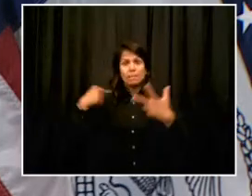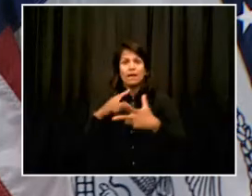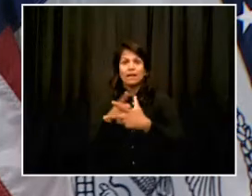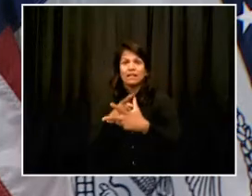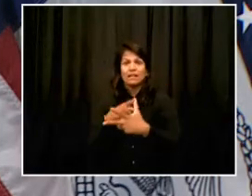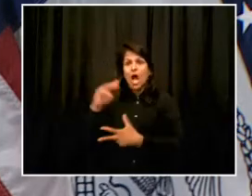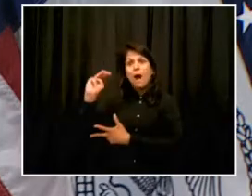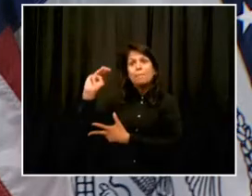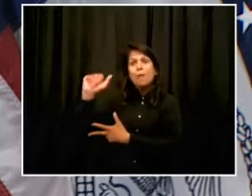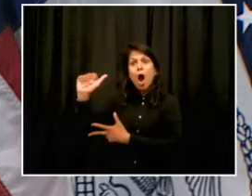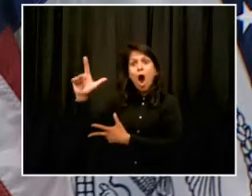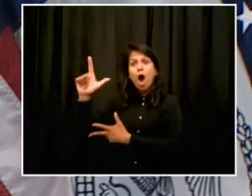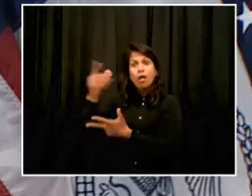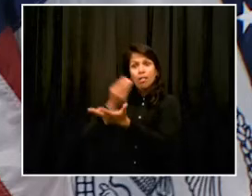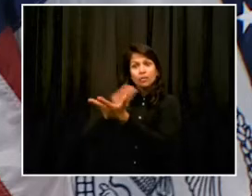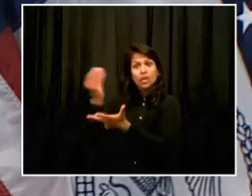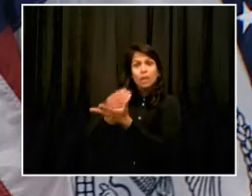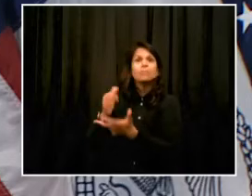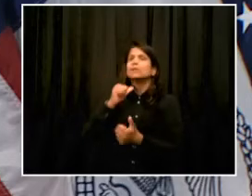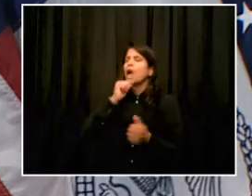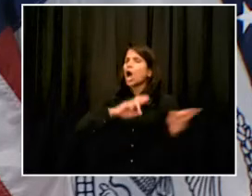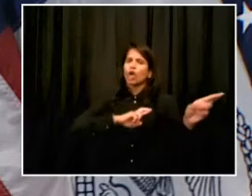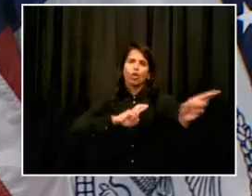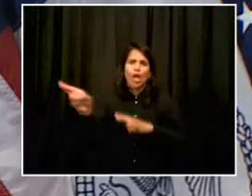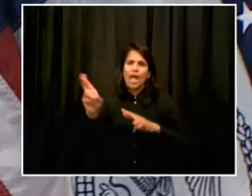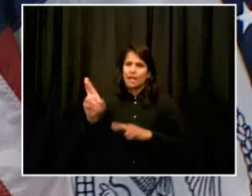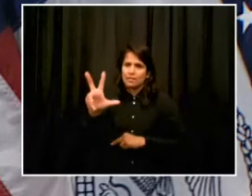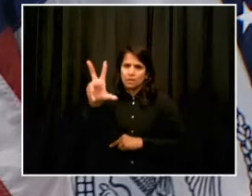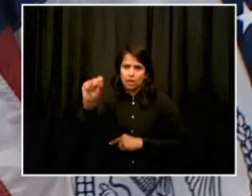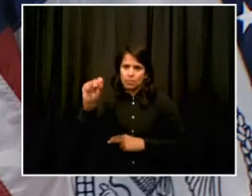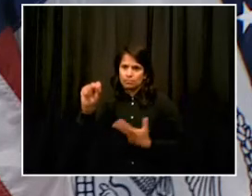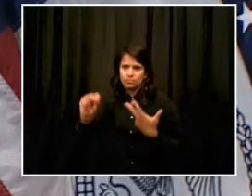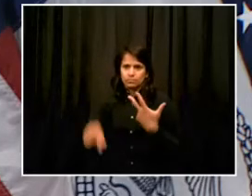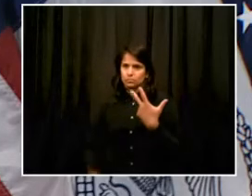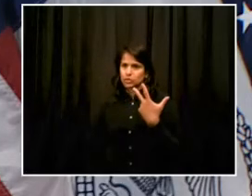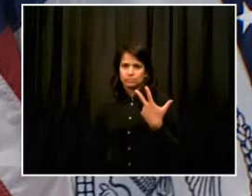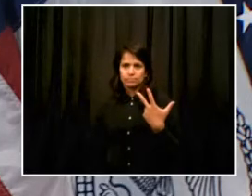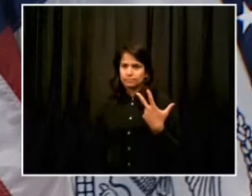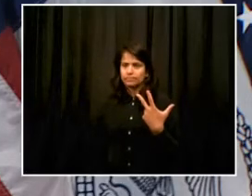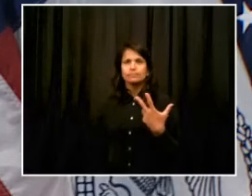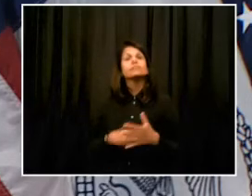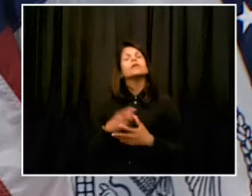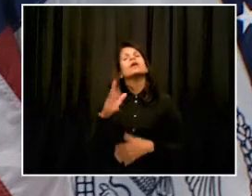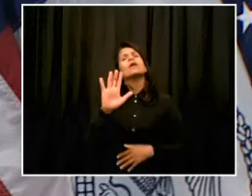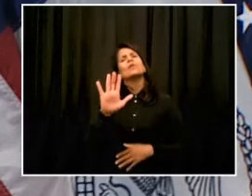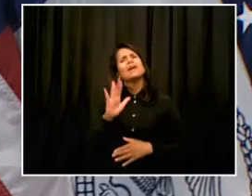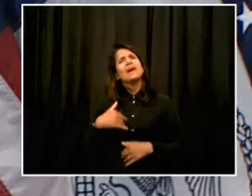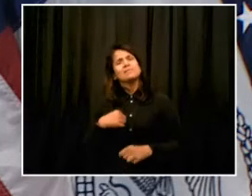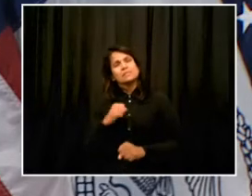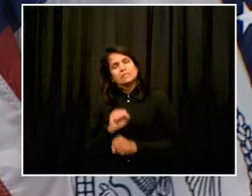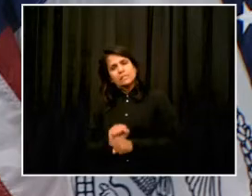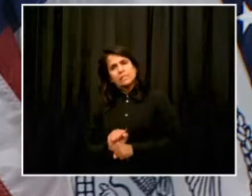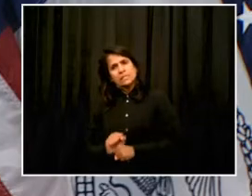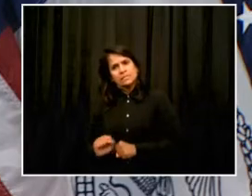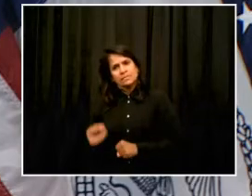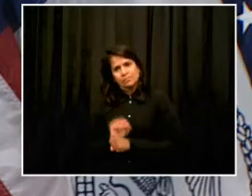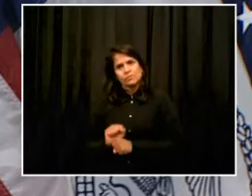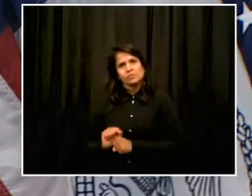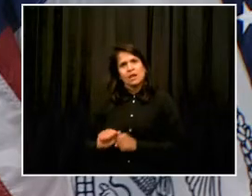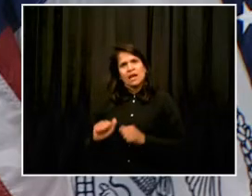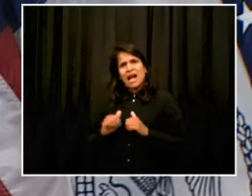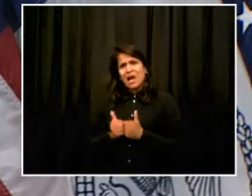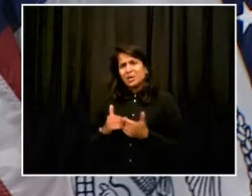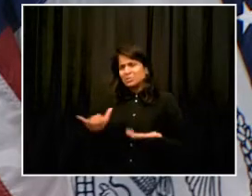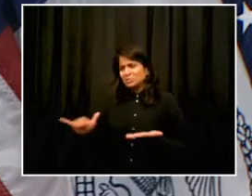sensitive elements of the equation. And we have all worked so hard to get to the point we have one of the lowest infection levels in the United States of America. No one wants to risk